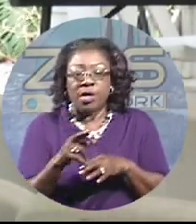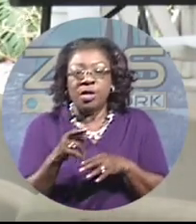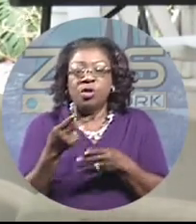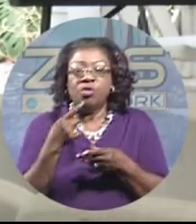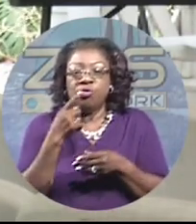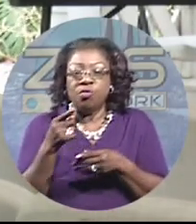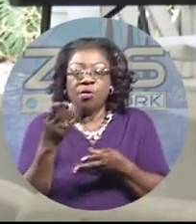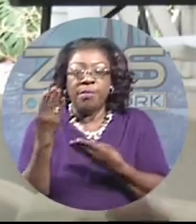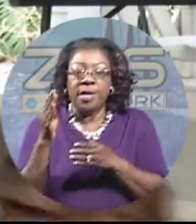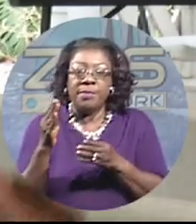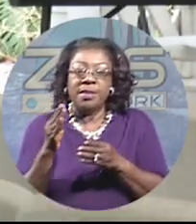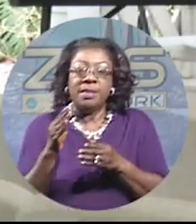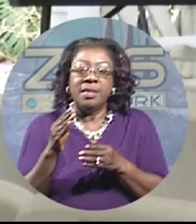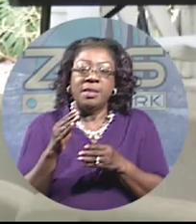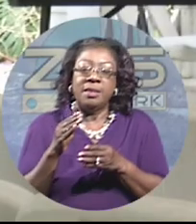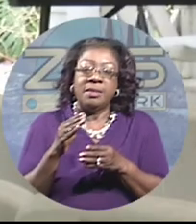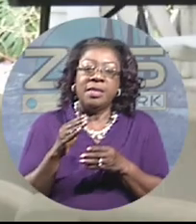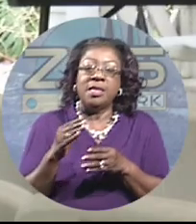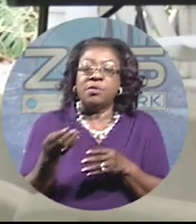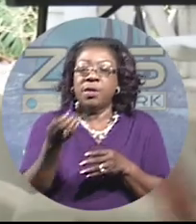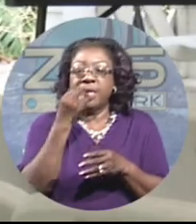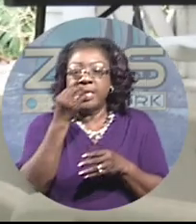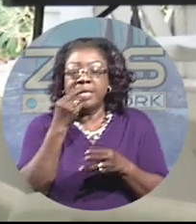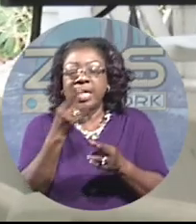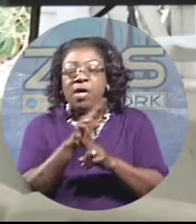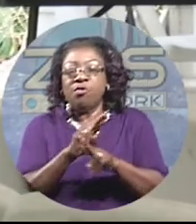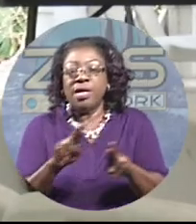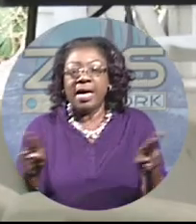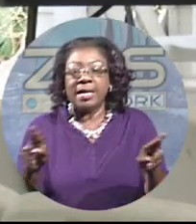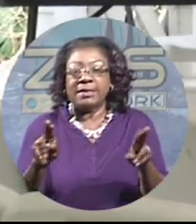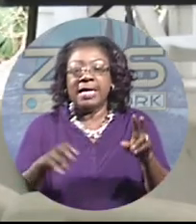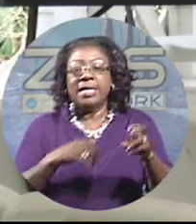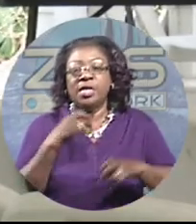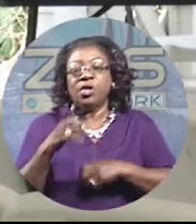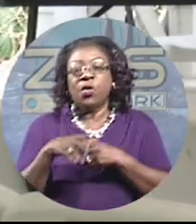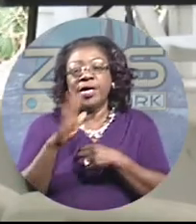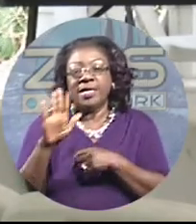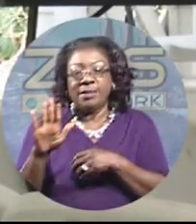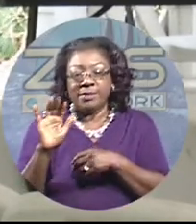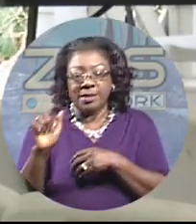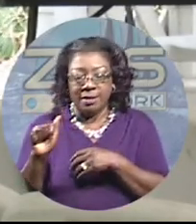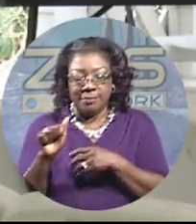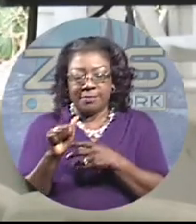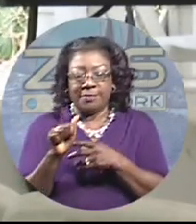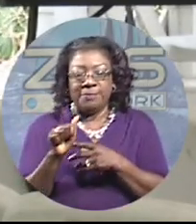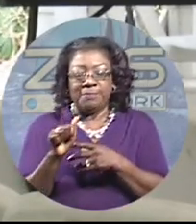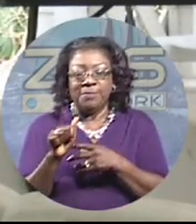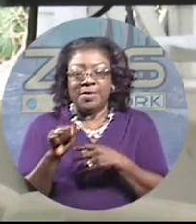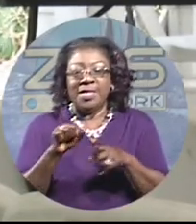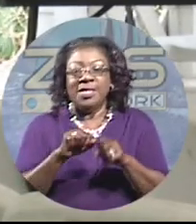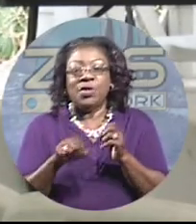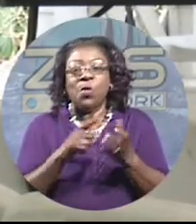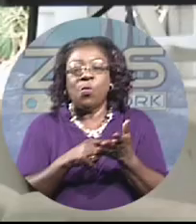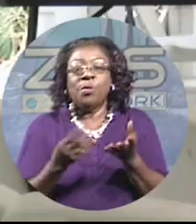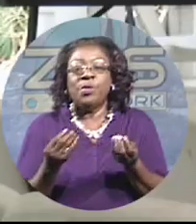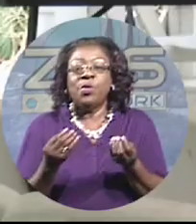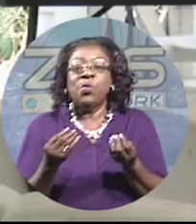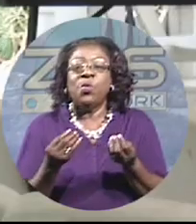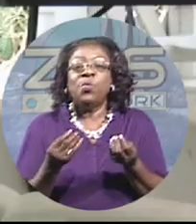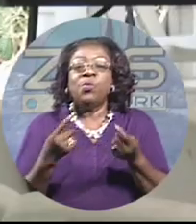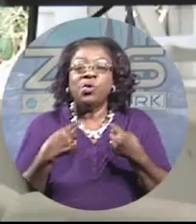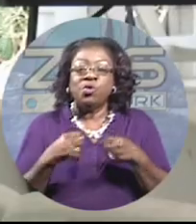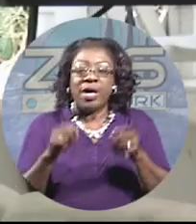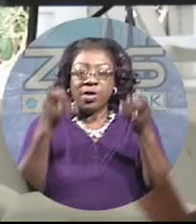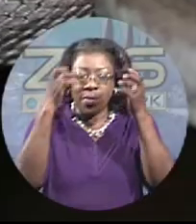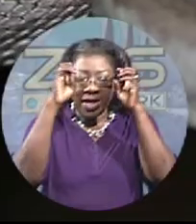Bahamians. They just want to chill, eat, relax, you know, just enjoy themselves as well. So what we do is we try to educate people